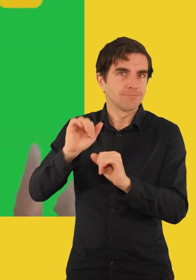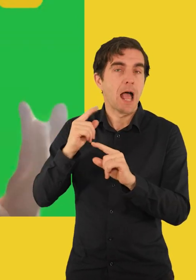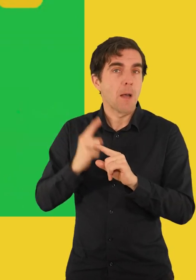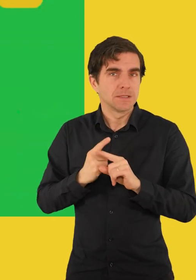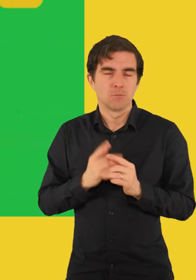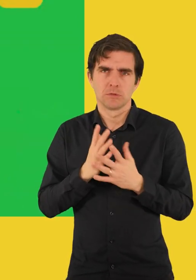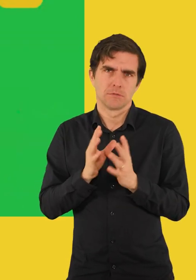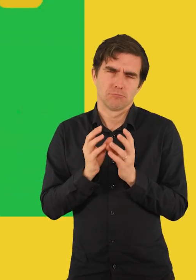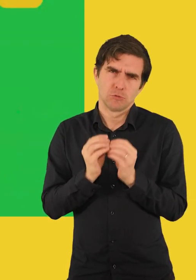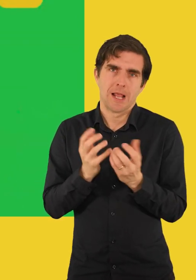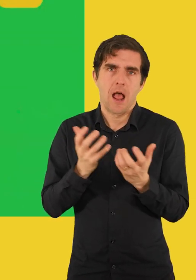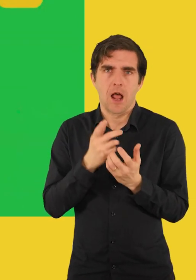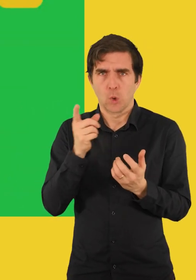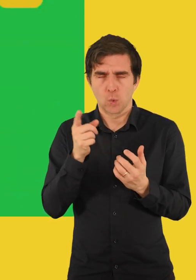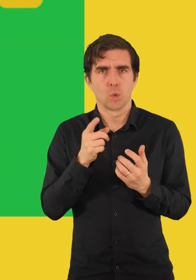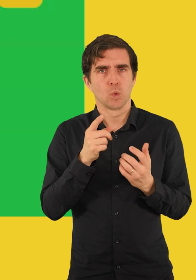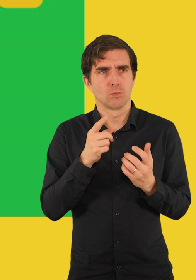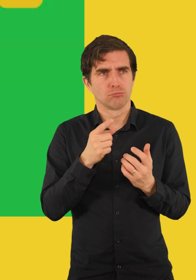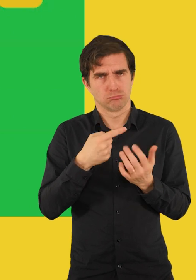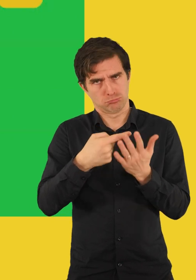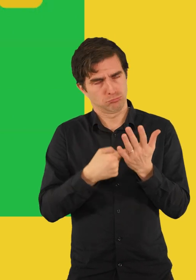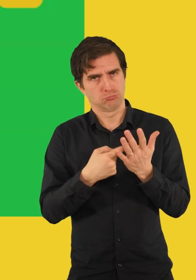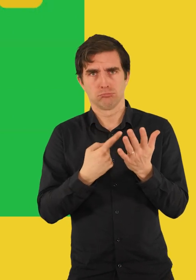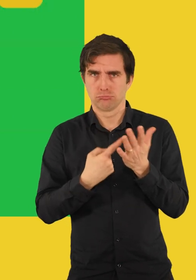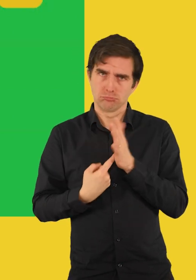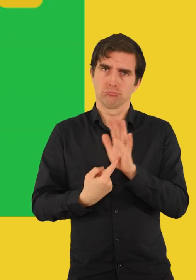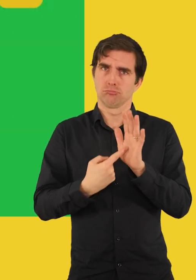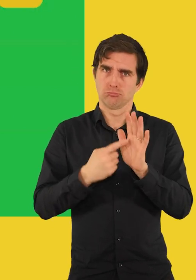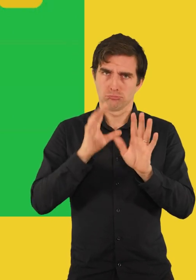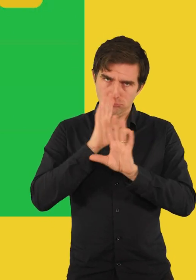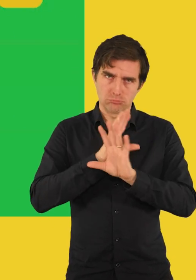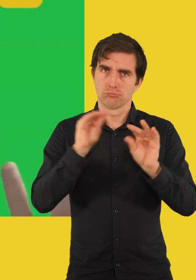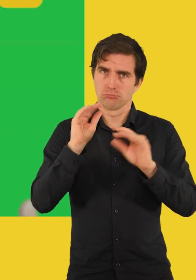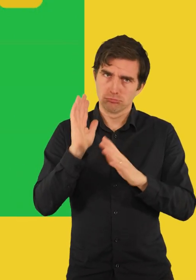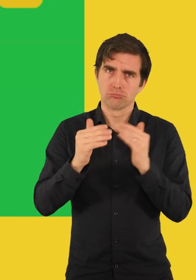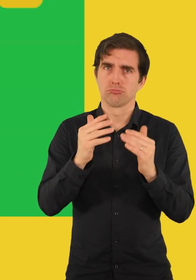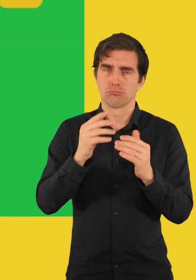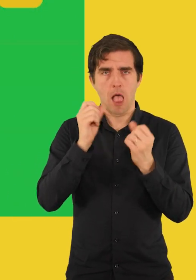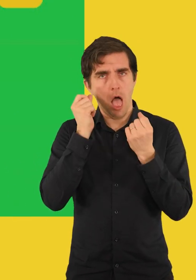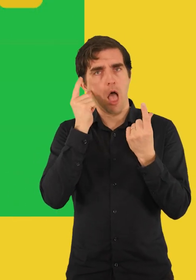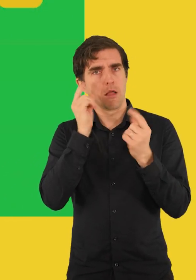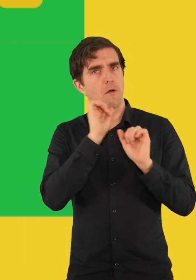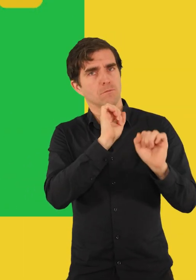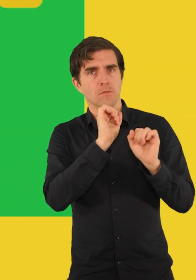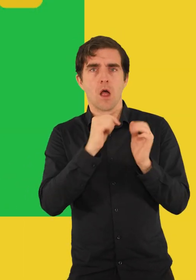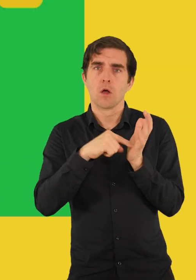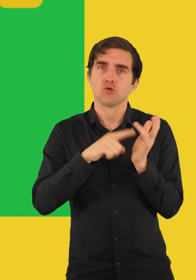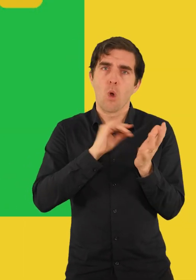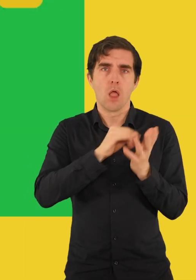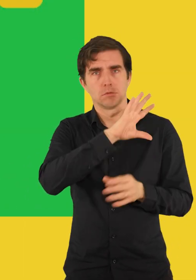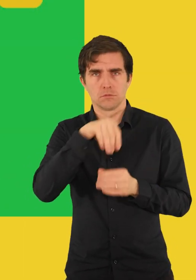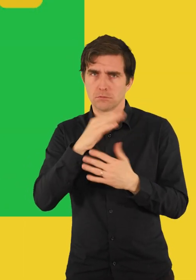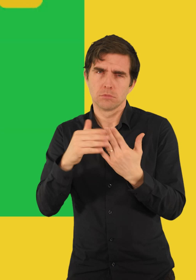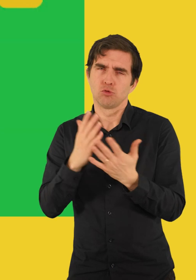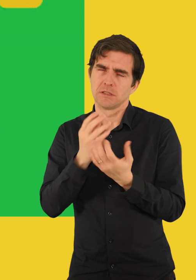Amsterdam. And I really appreciate how you frame something that we continue to learn. These ideas of Doughnut Economics and the tools,